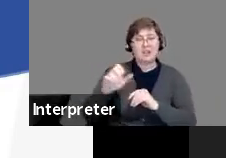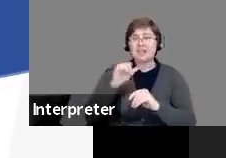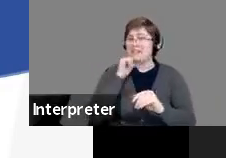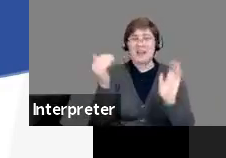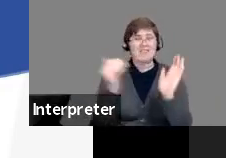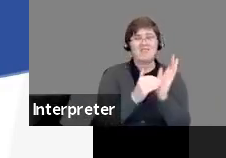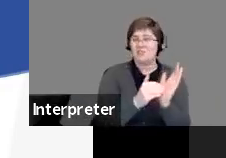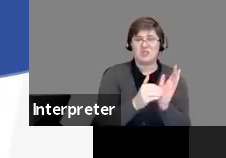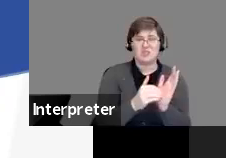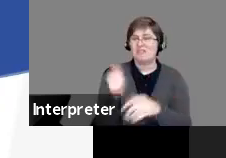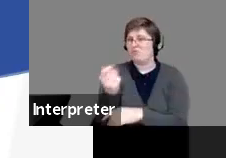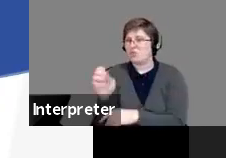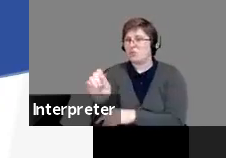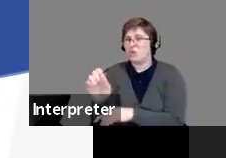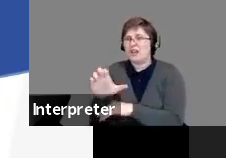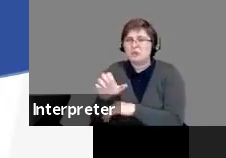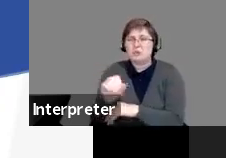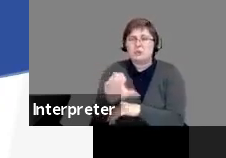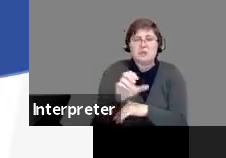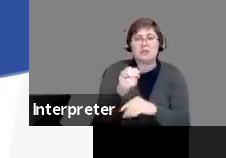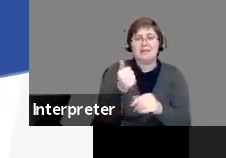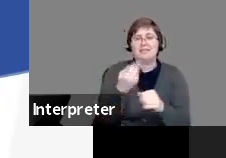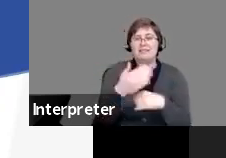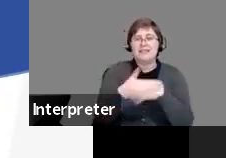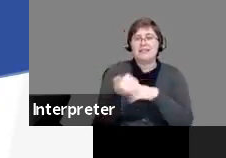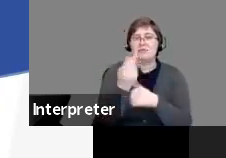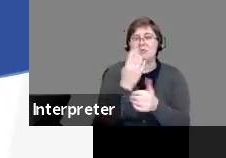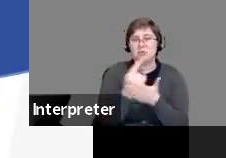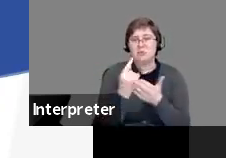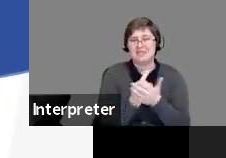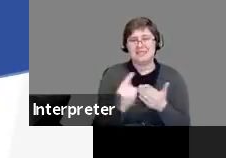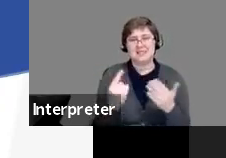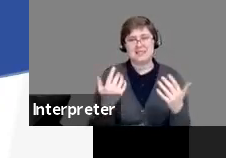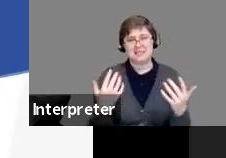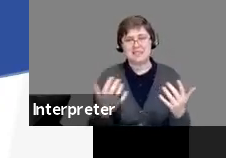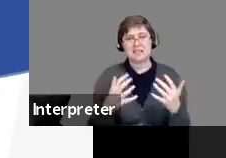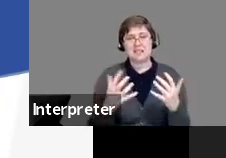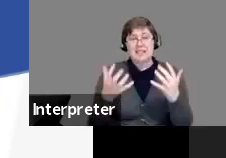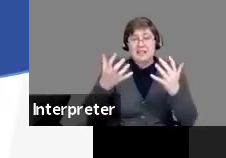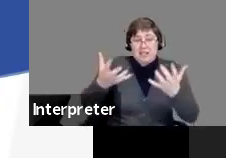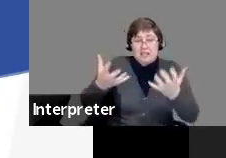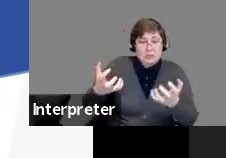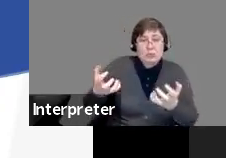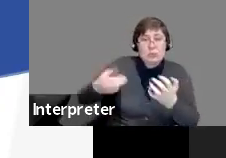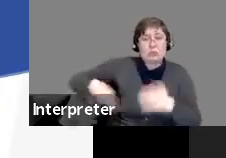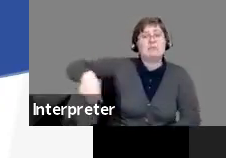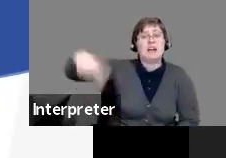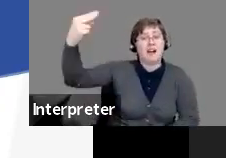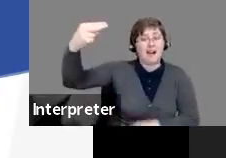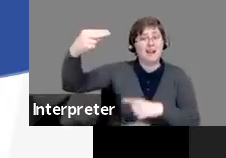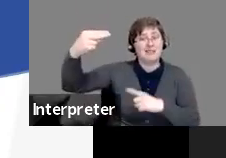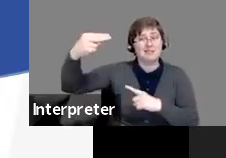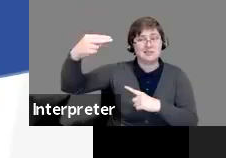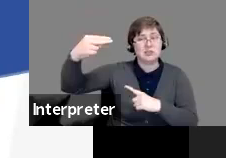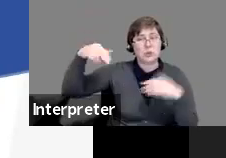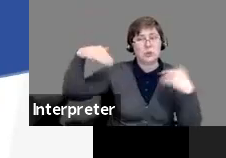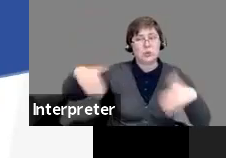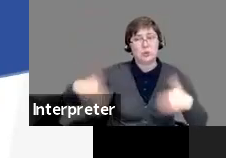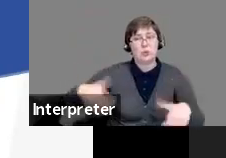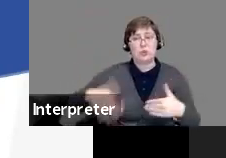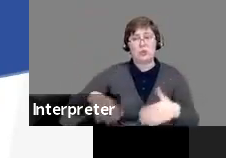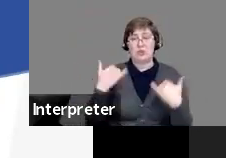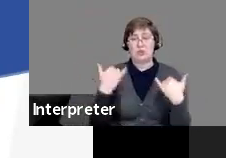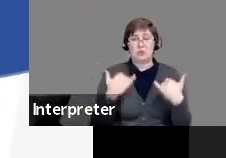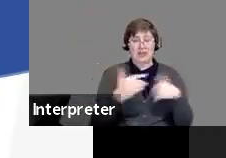thousands, over the coming weeks. That demand is very high because again, that supply